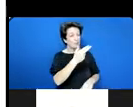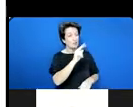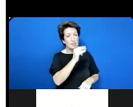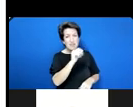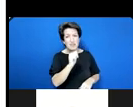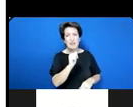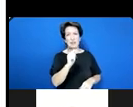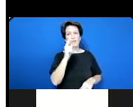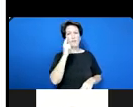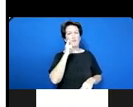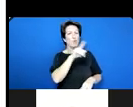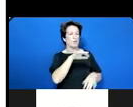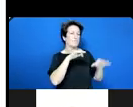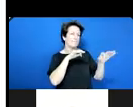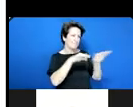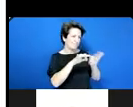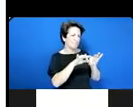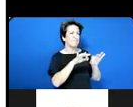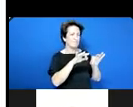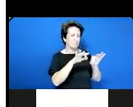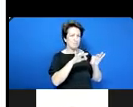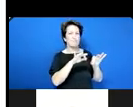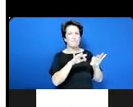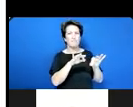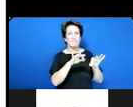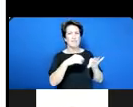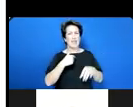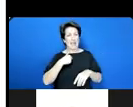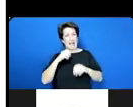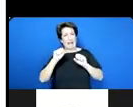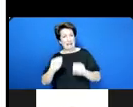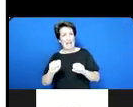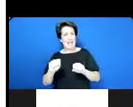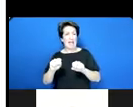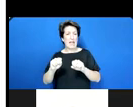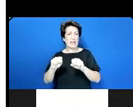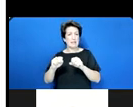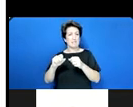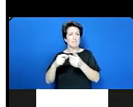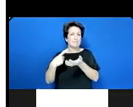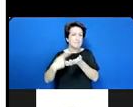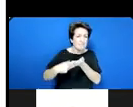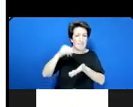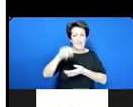giving that quick disclaimer on my ability to talk about the proof of vaccination policy,